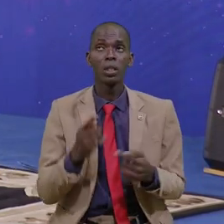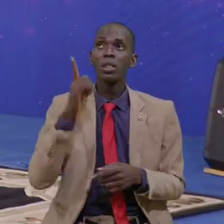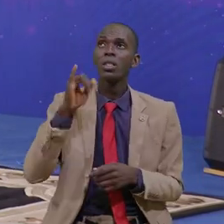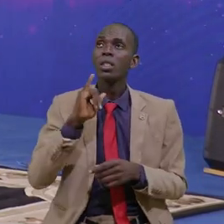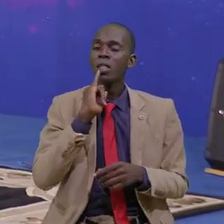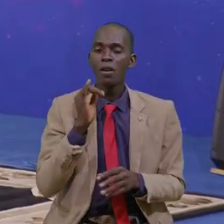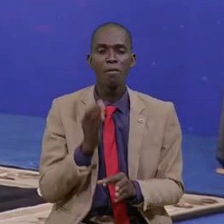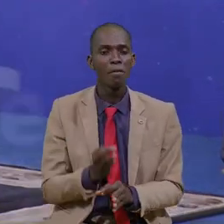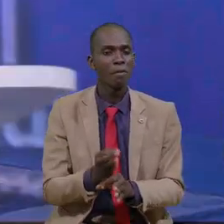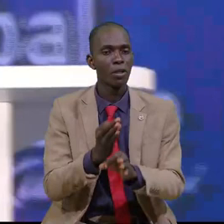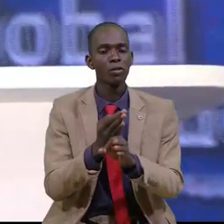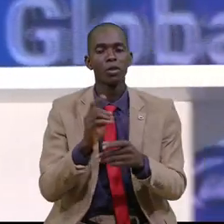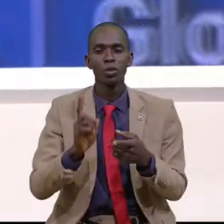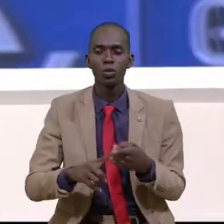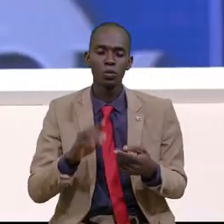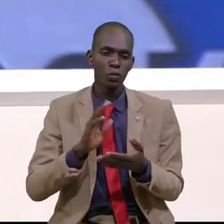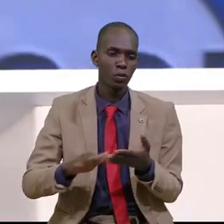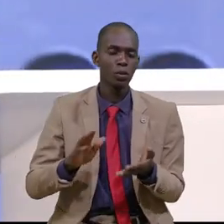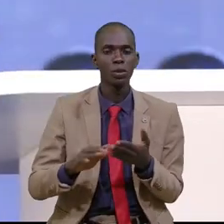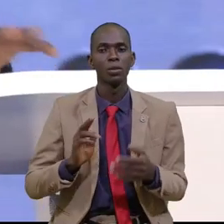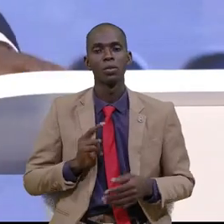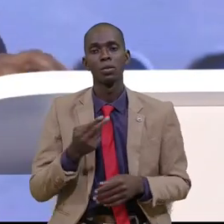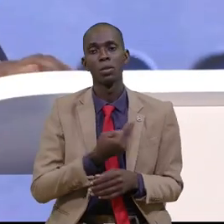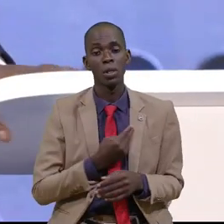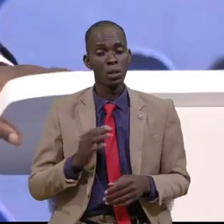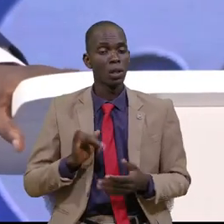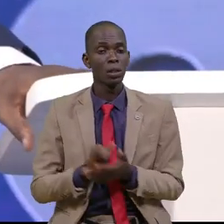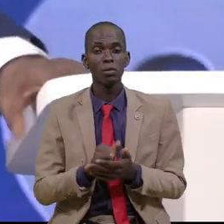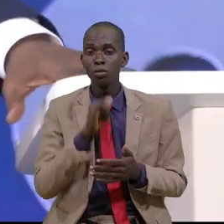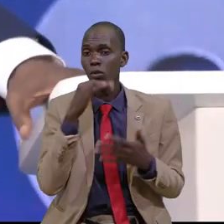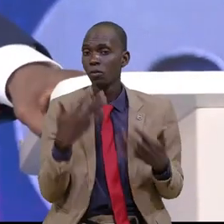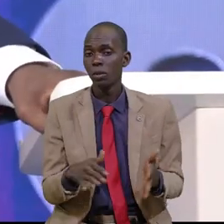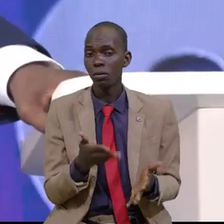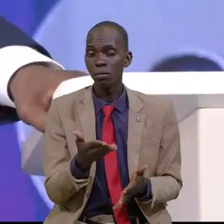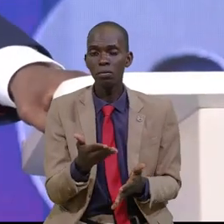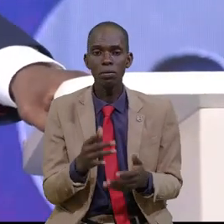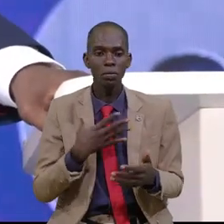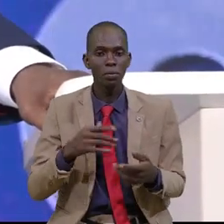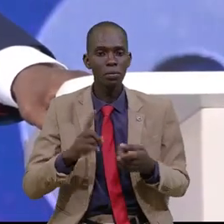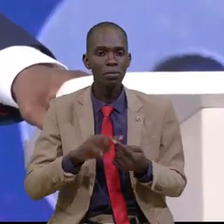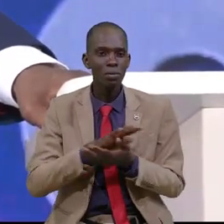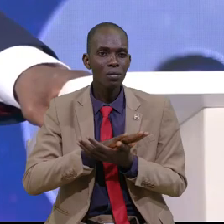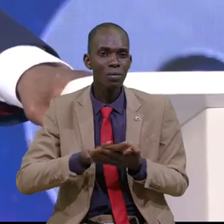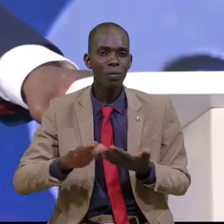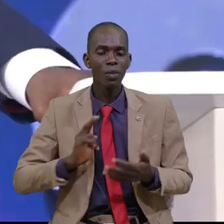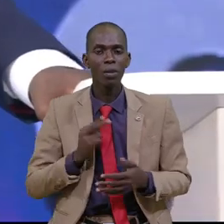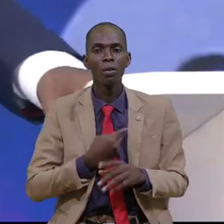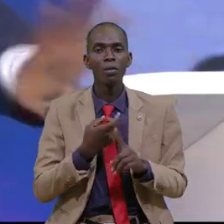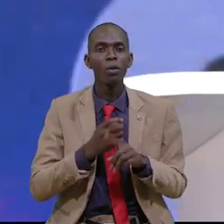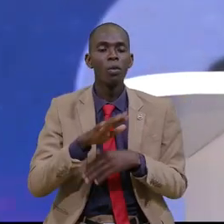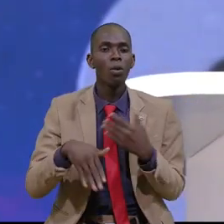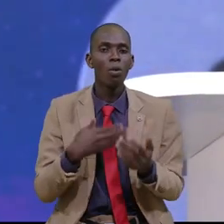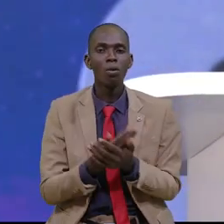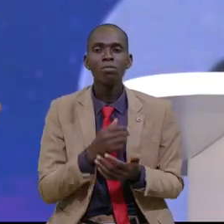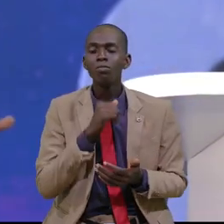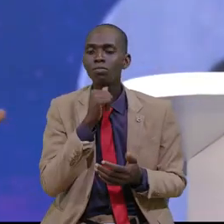to forgive our sins. It doesn't stop there. And to cleanse us from all